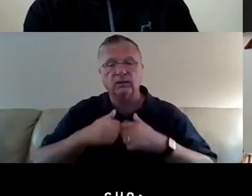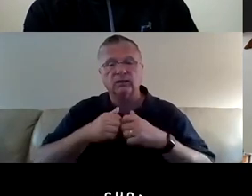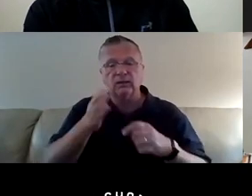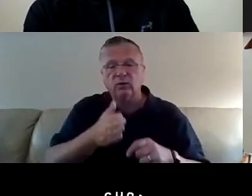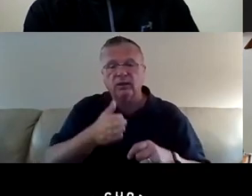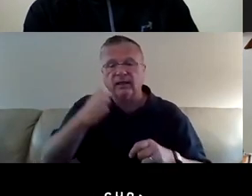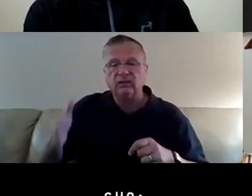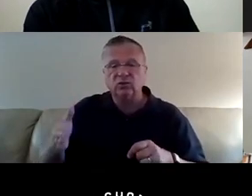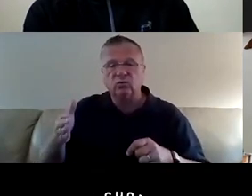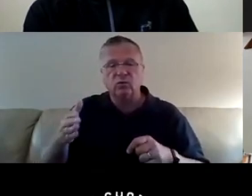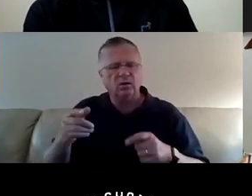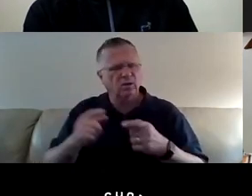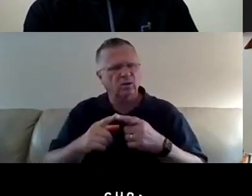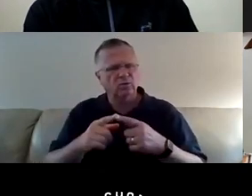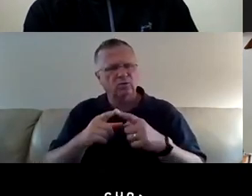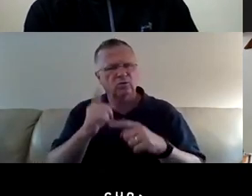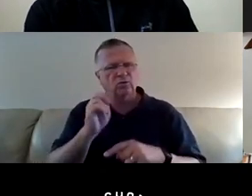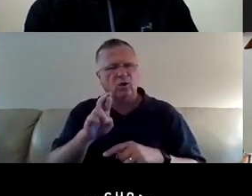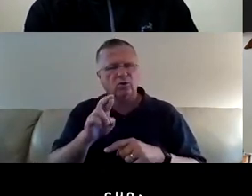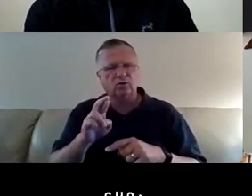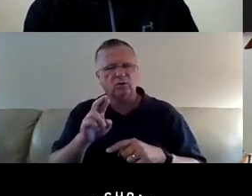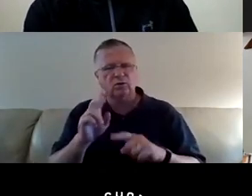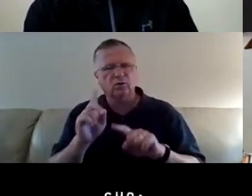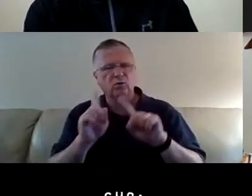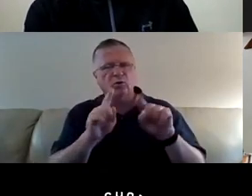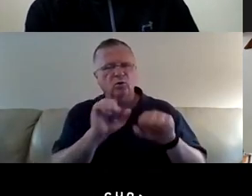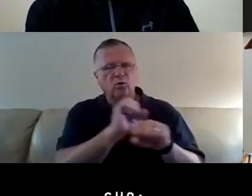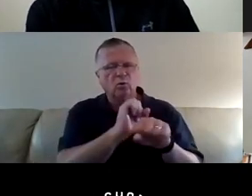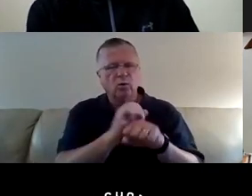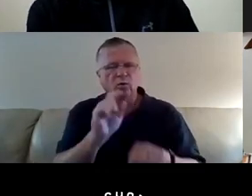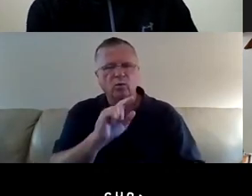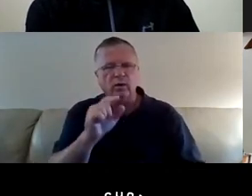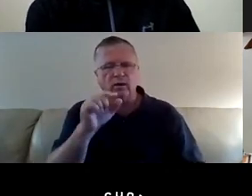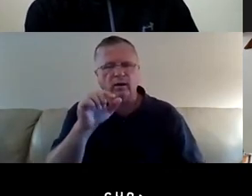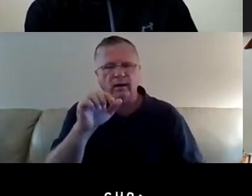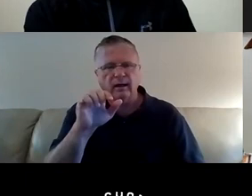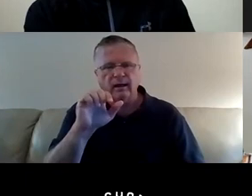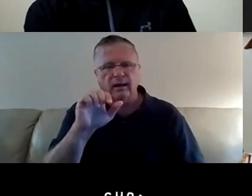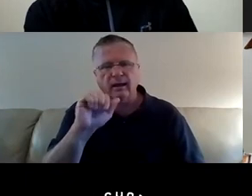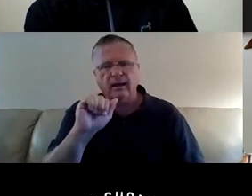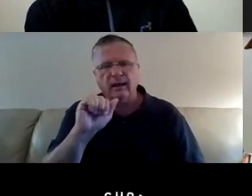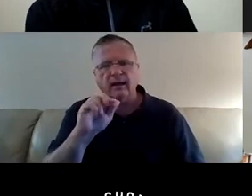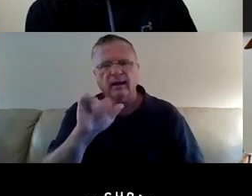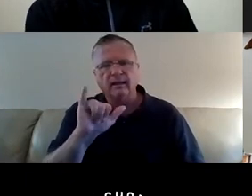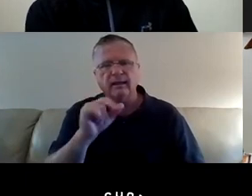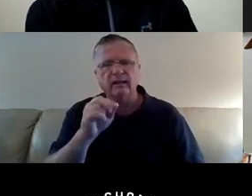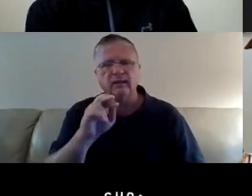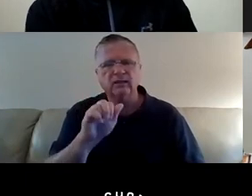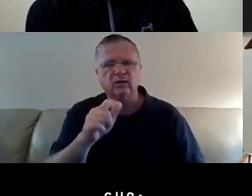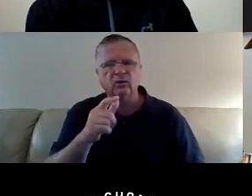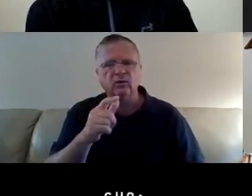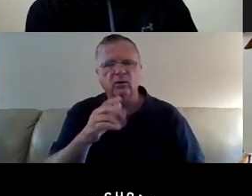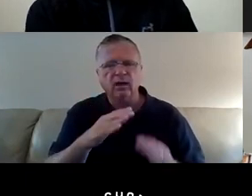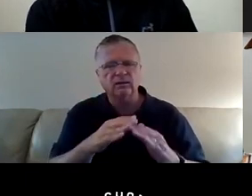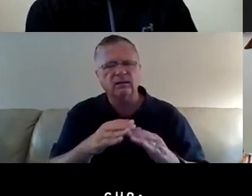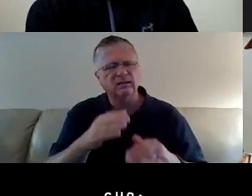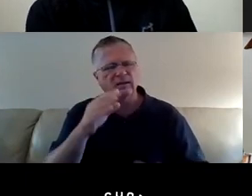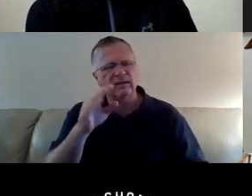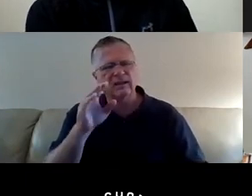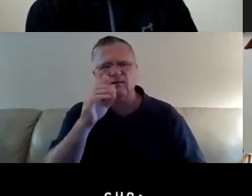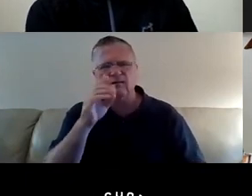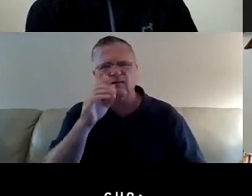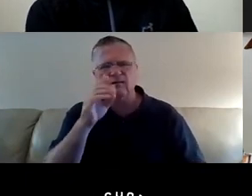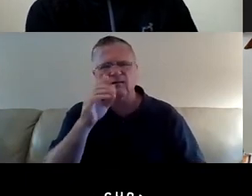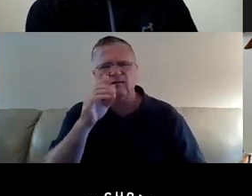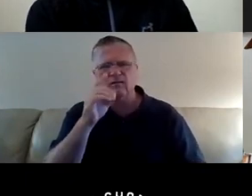to doctors who go to work at Allegheny General Hospital. So the myth that mixed income housing is not working in our city is indeed a